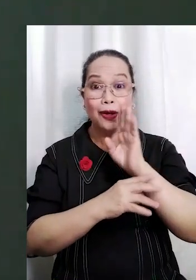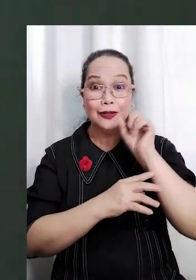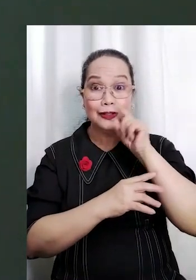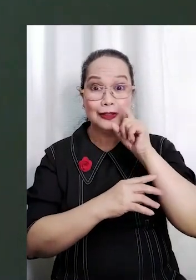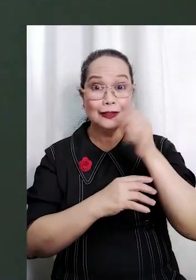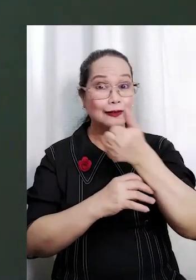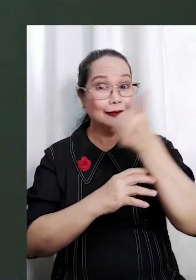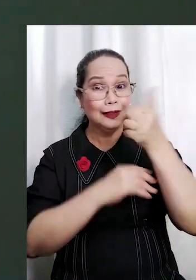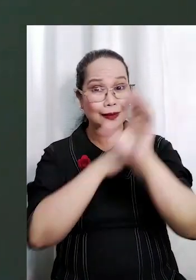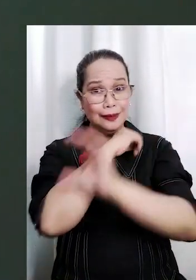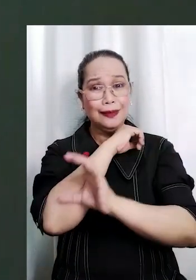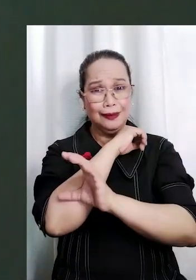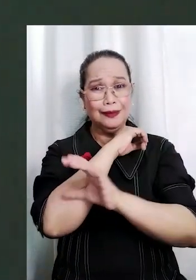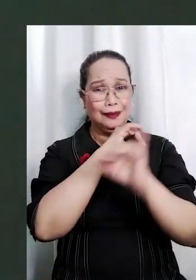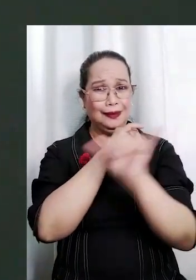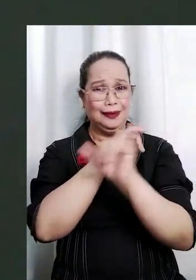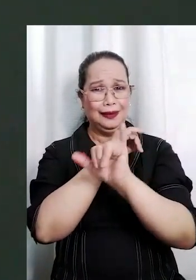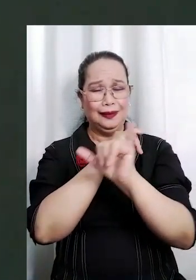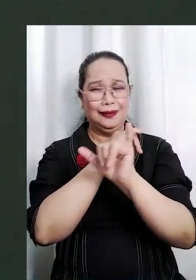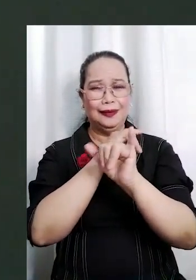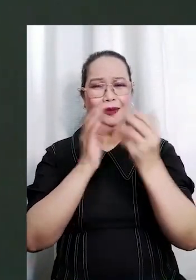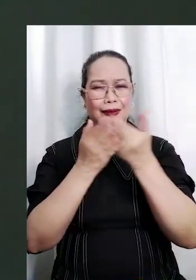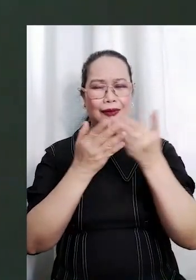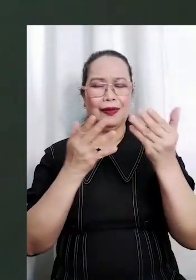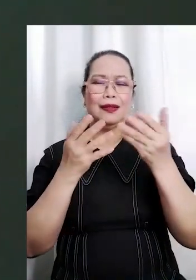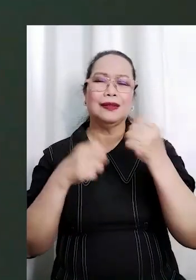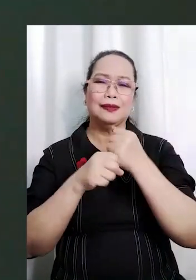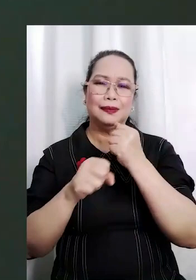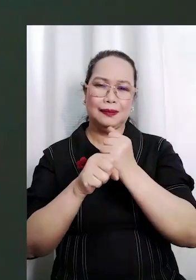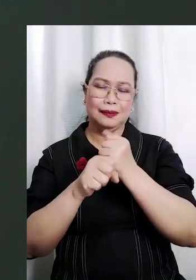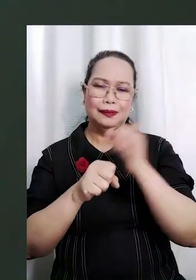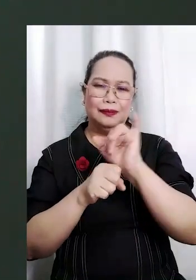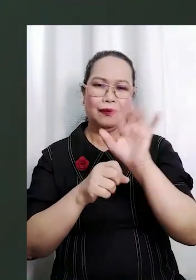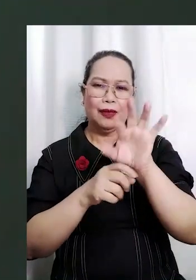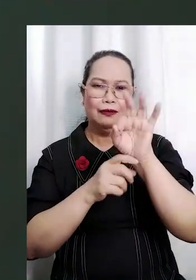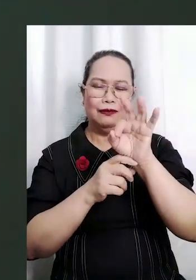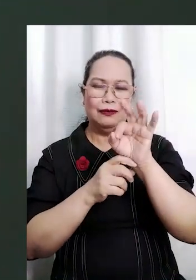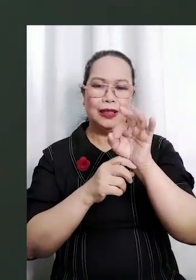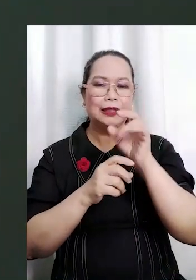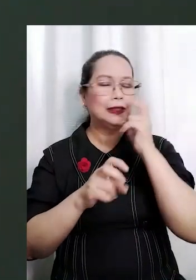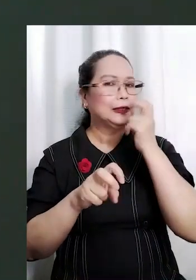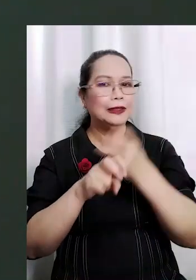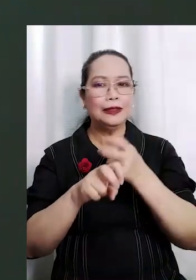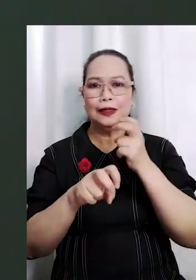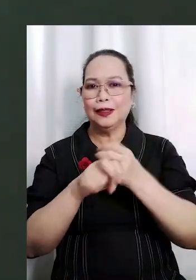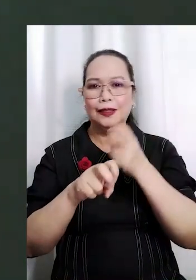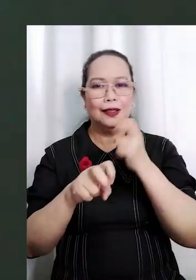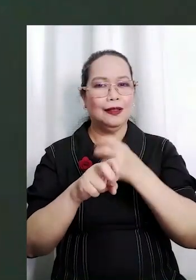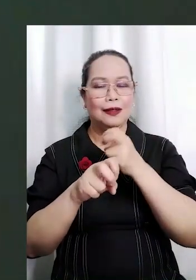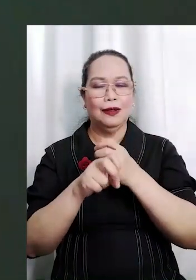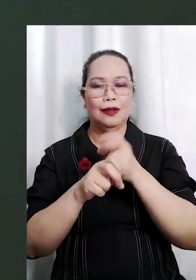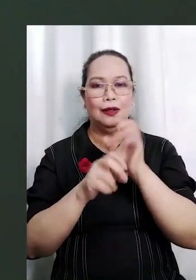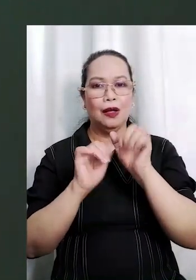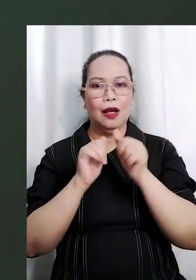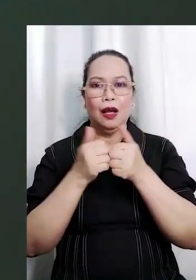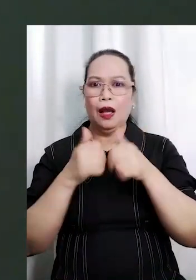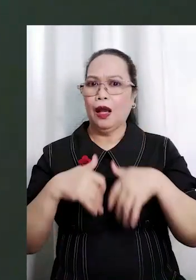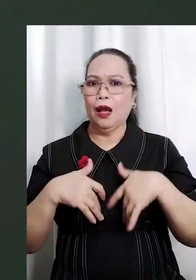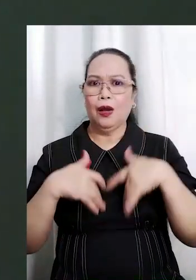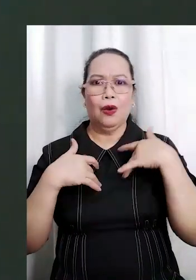ibang bansa. And these things keep people from finding their way through